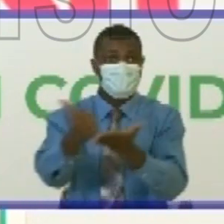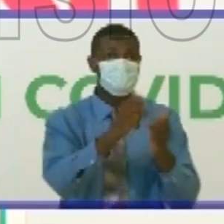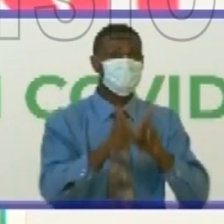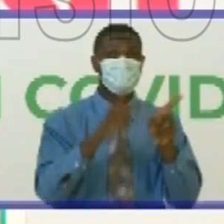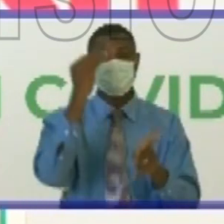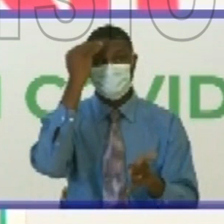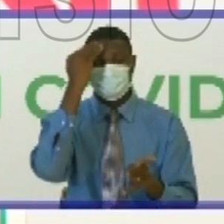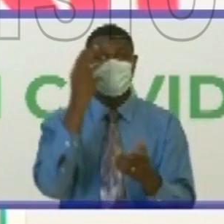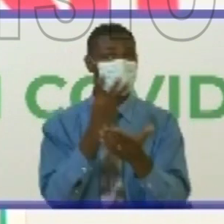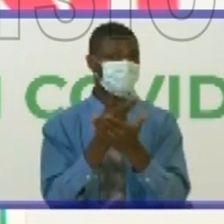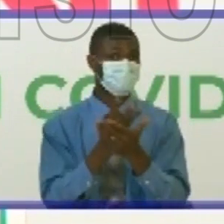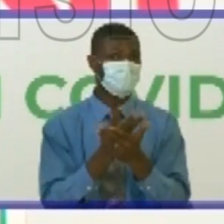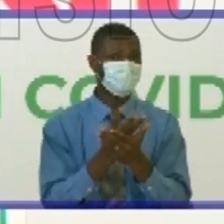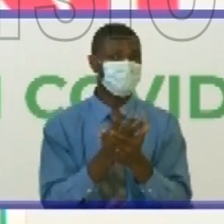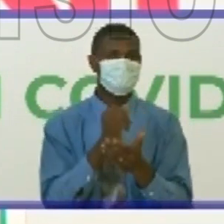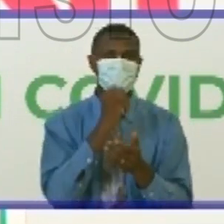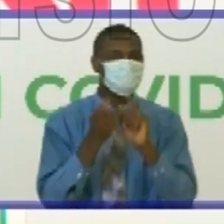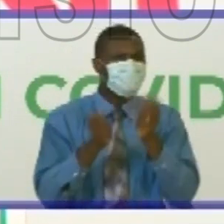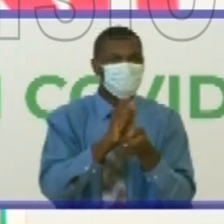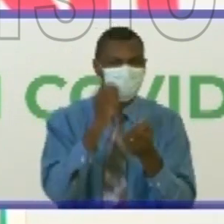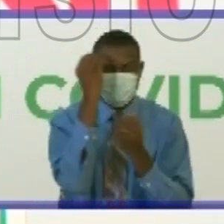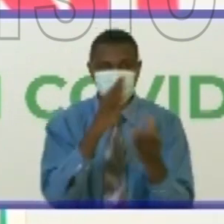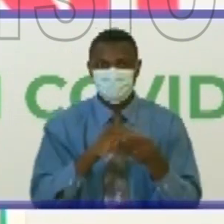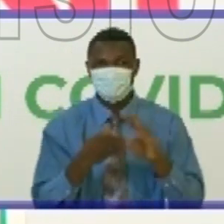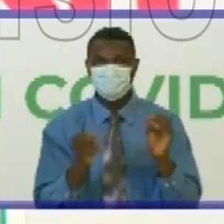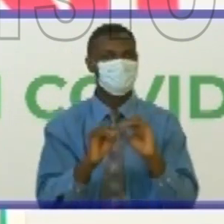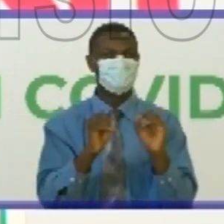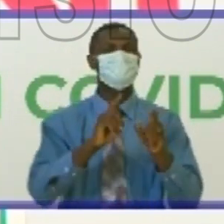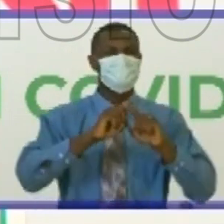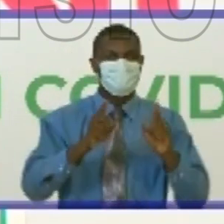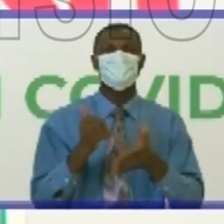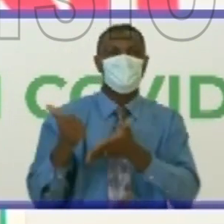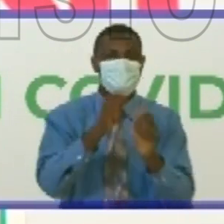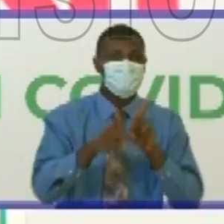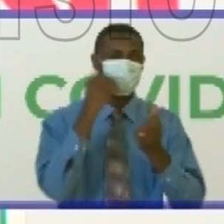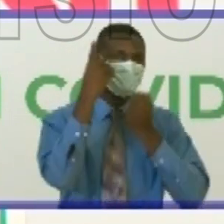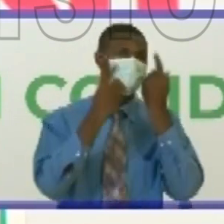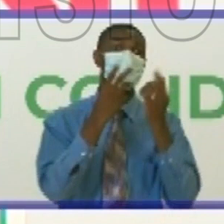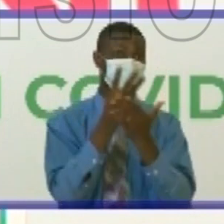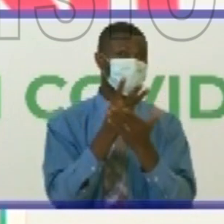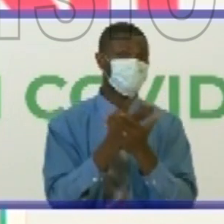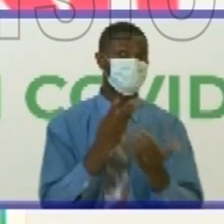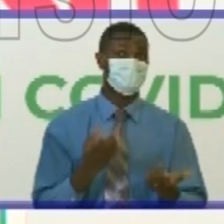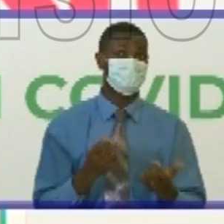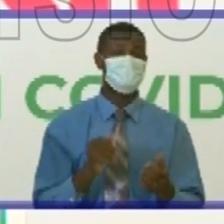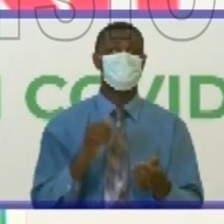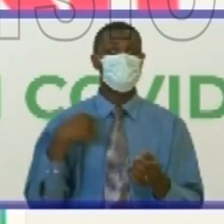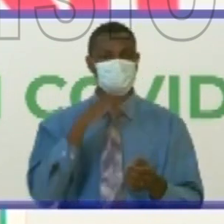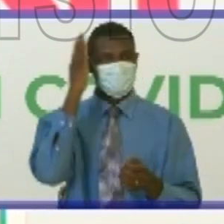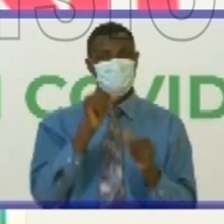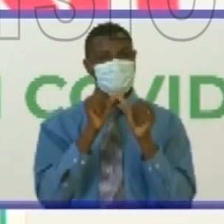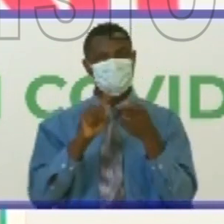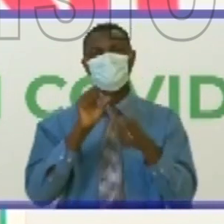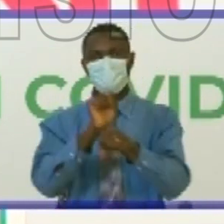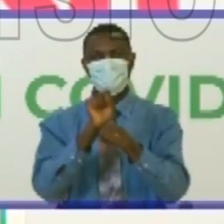think the message it has already been transmitted and received, but maybe the messenger needs to change. So we'll be working closely moving